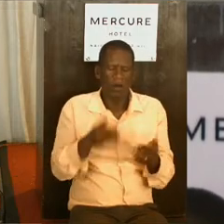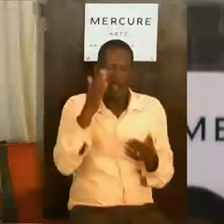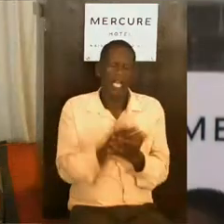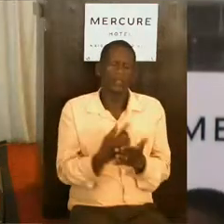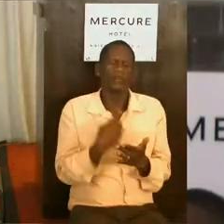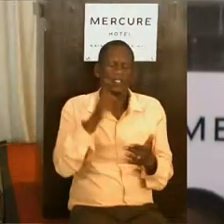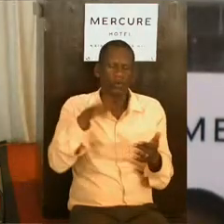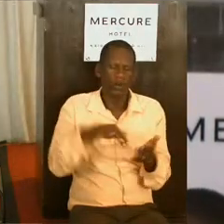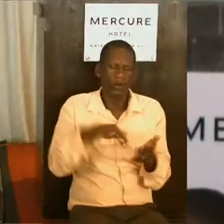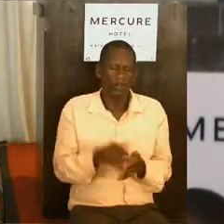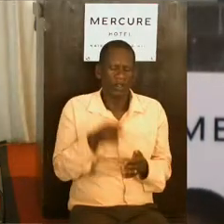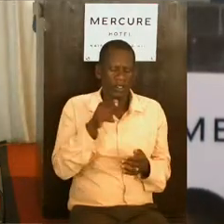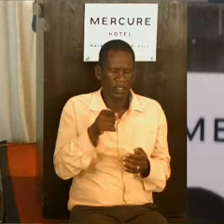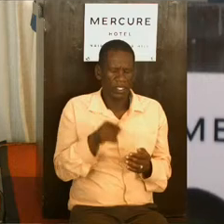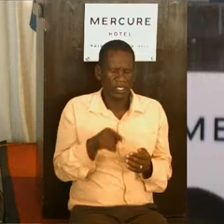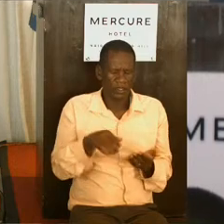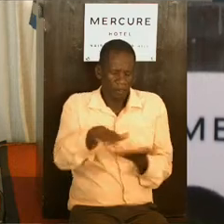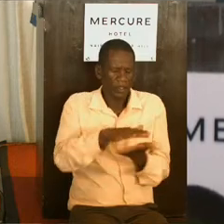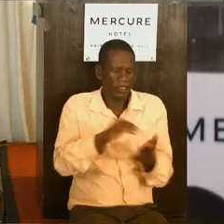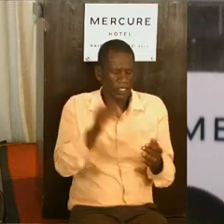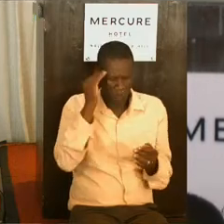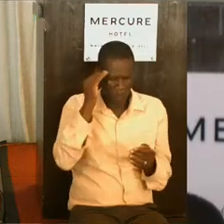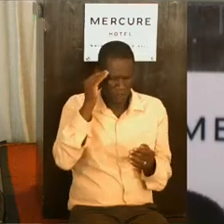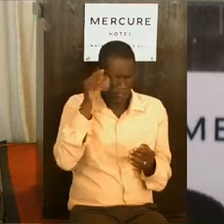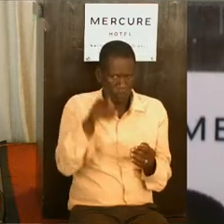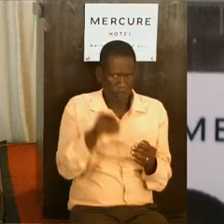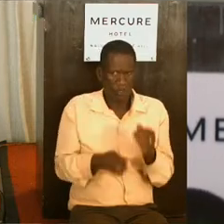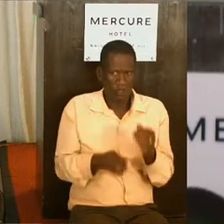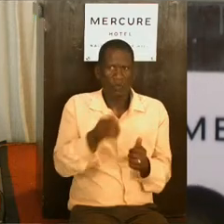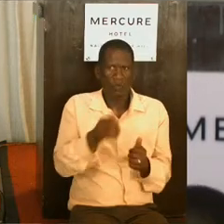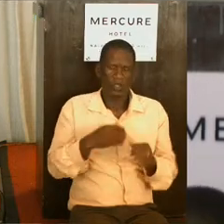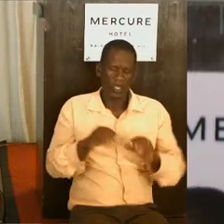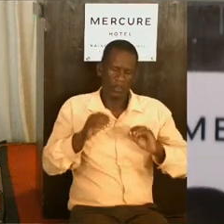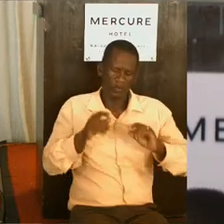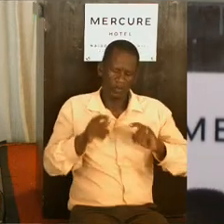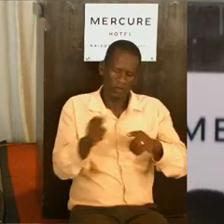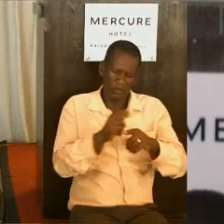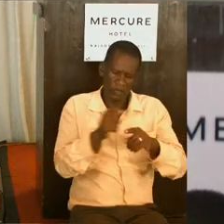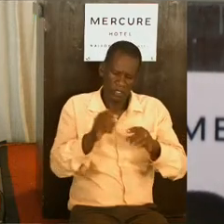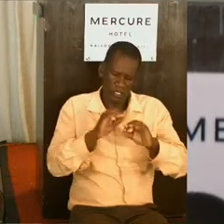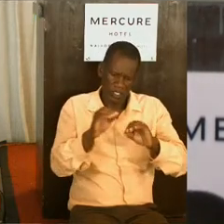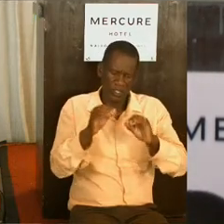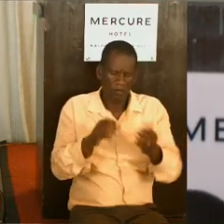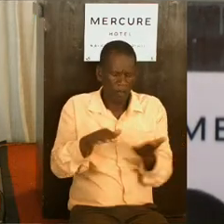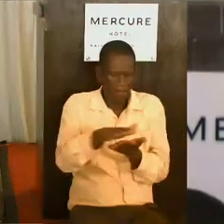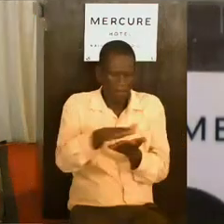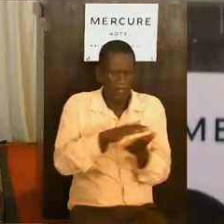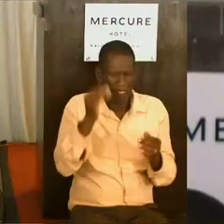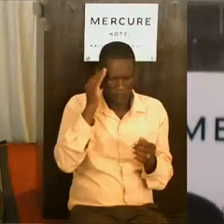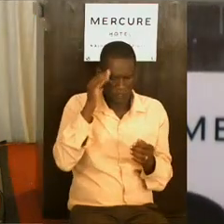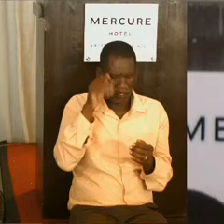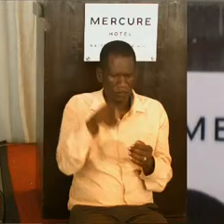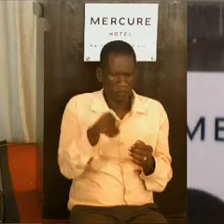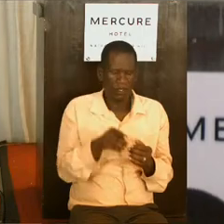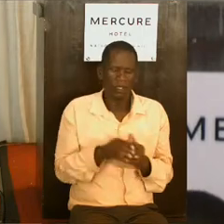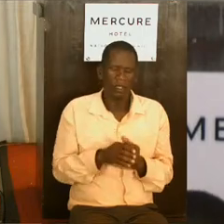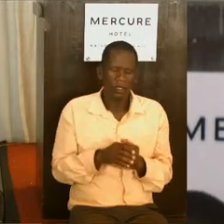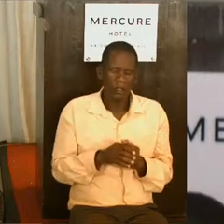says that elementary and fundamental stages which we have coached to be basic education